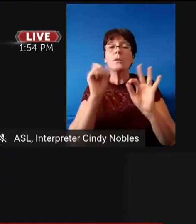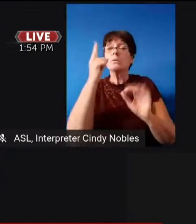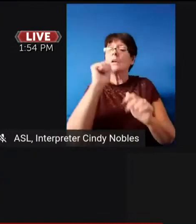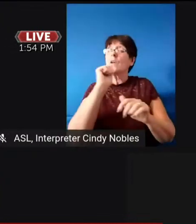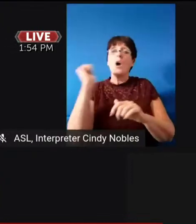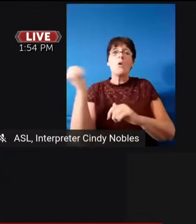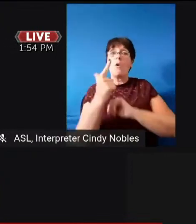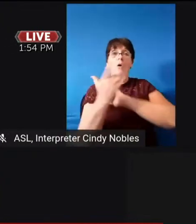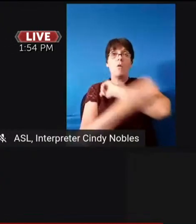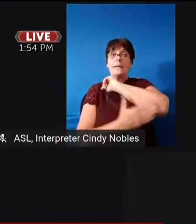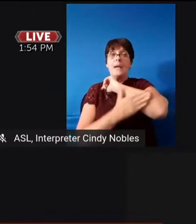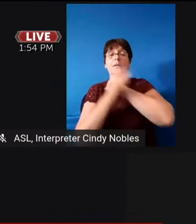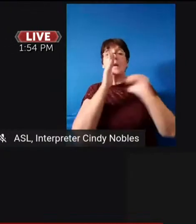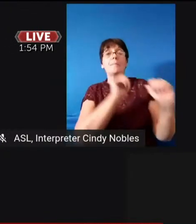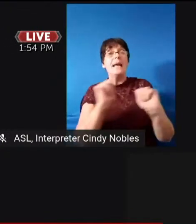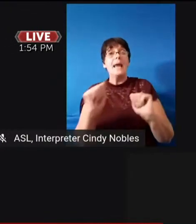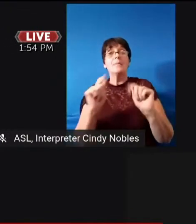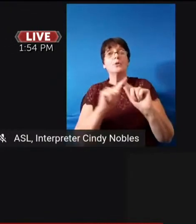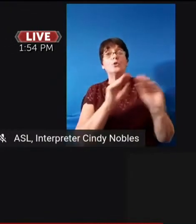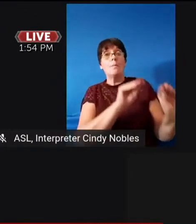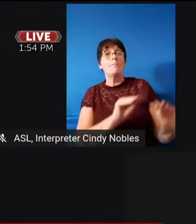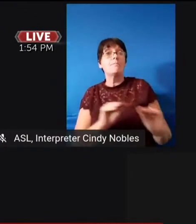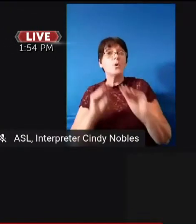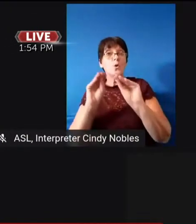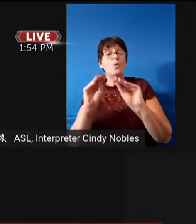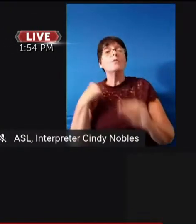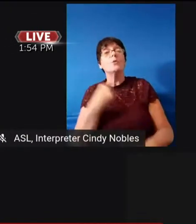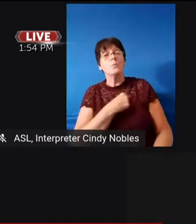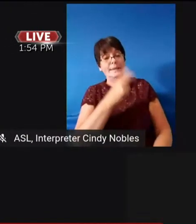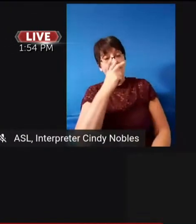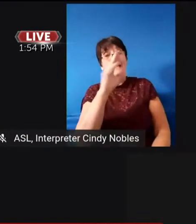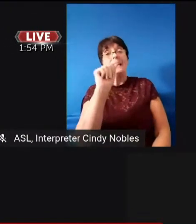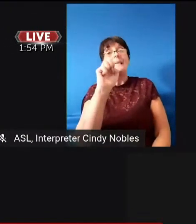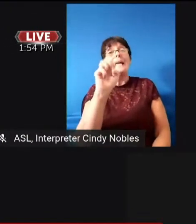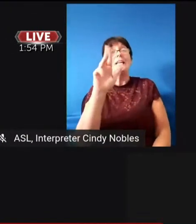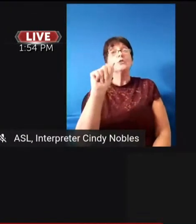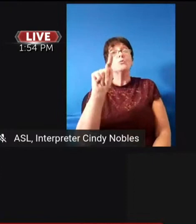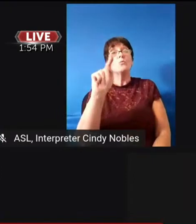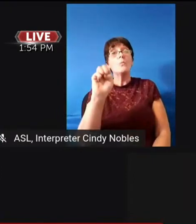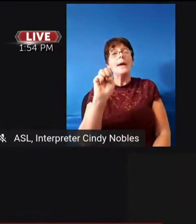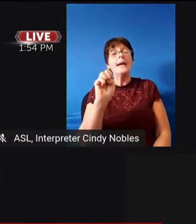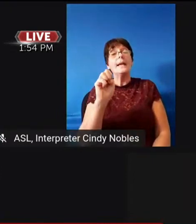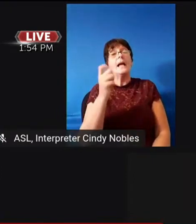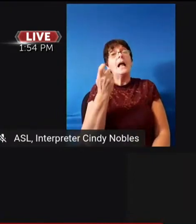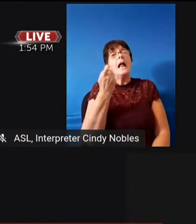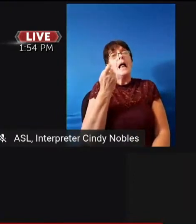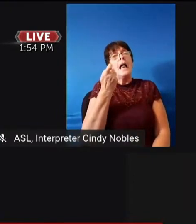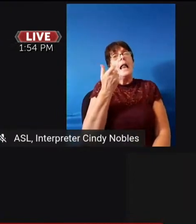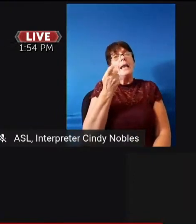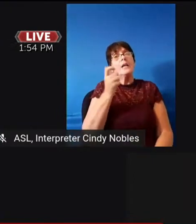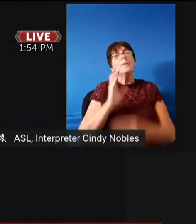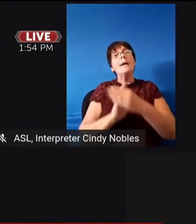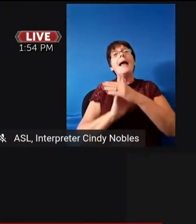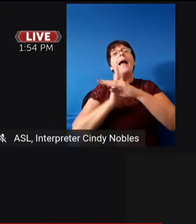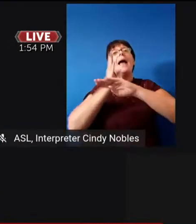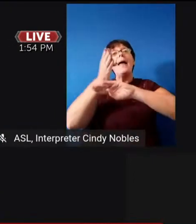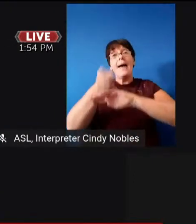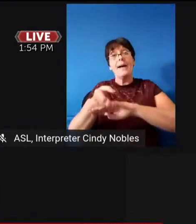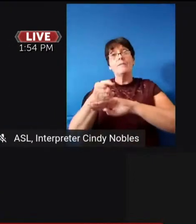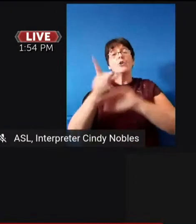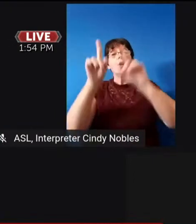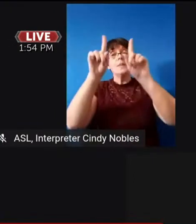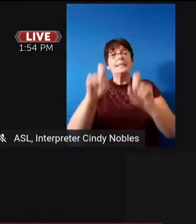has been unable to move their case rate. We do see the case rate move a little bit after the